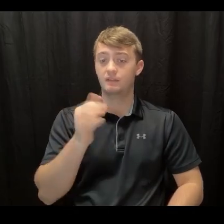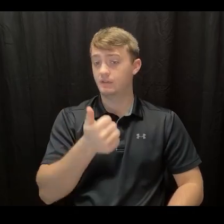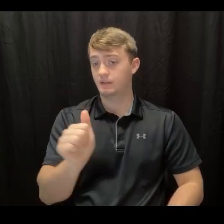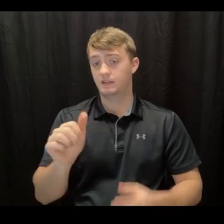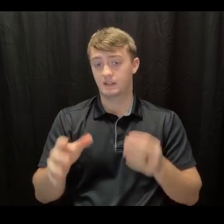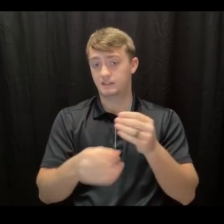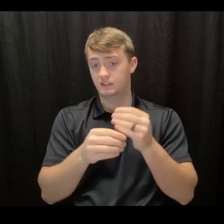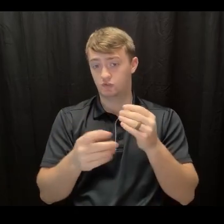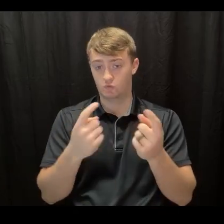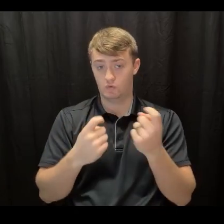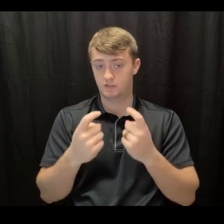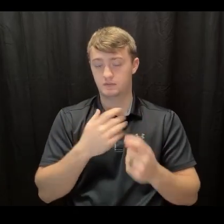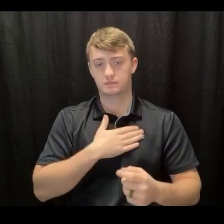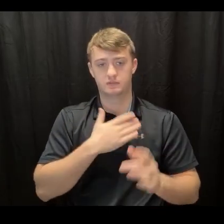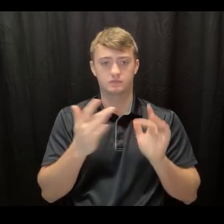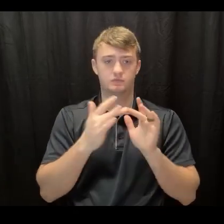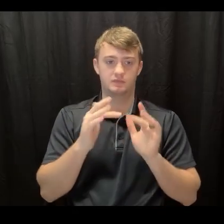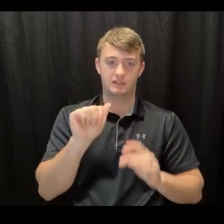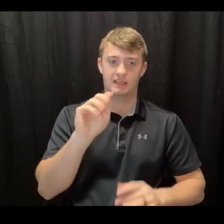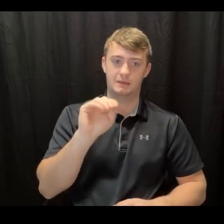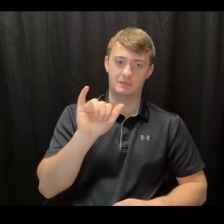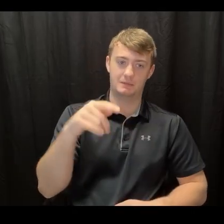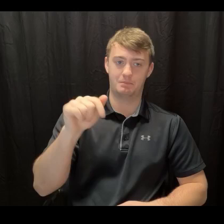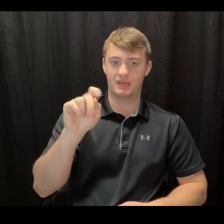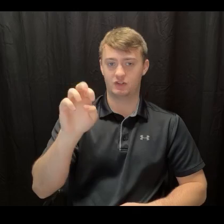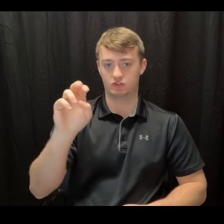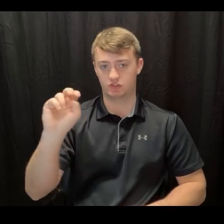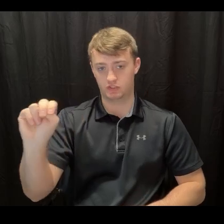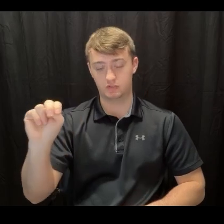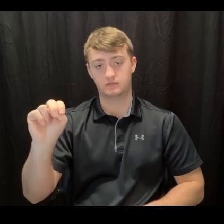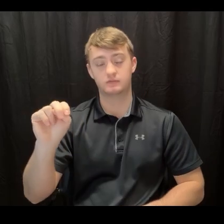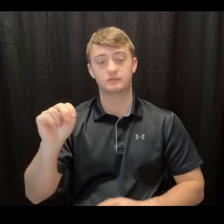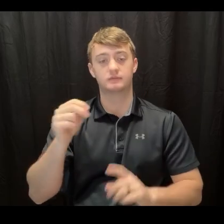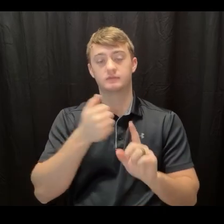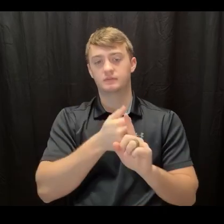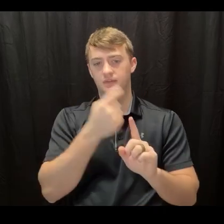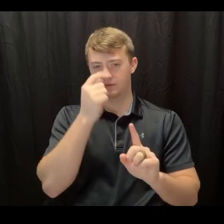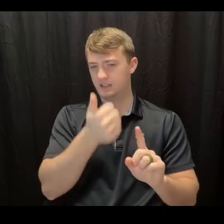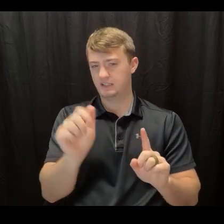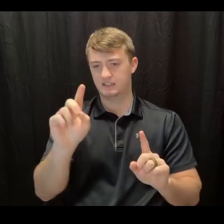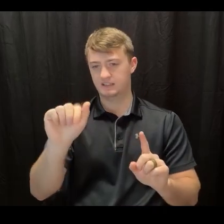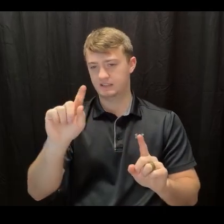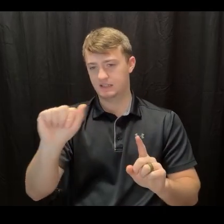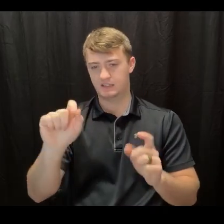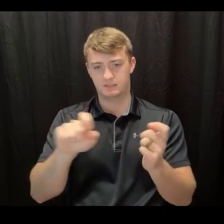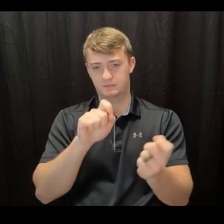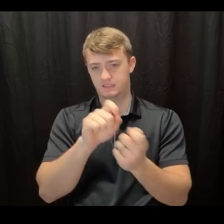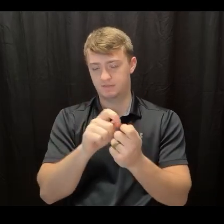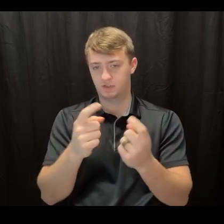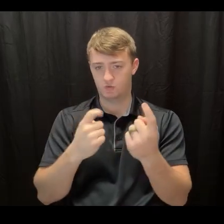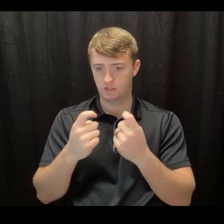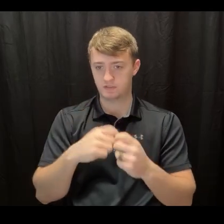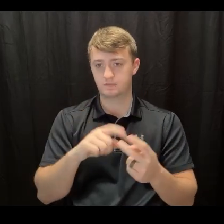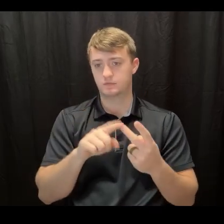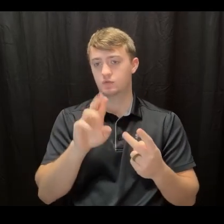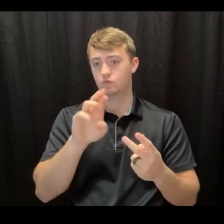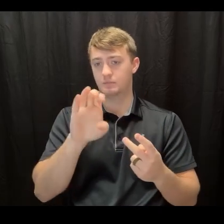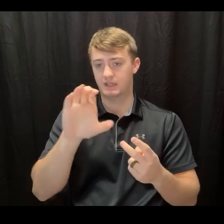If you have any additional questions, feel free to reach out to Amy Patterson for any data specific